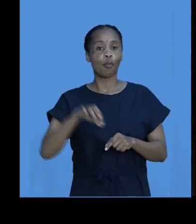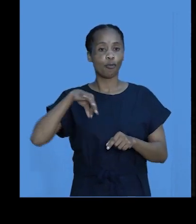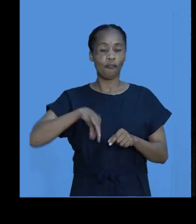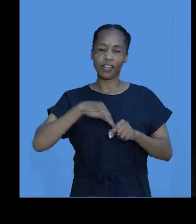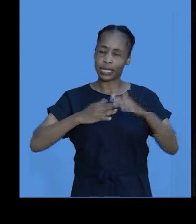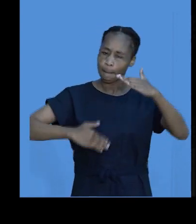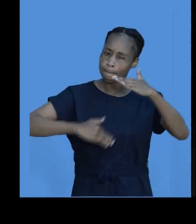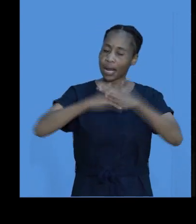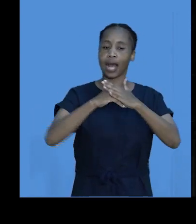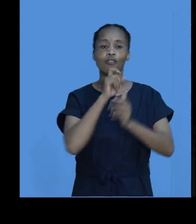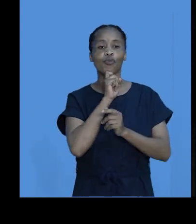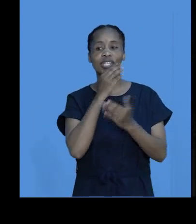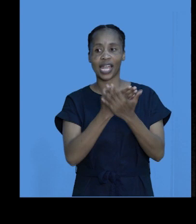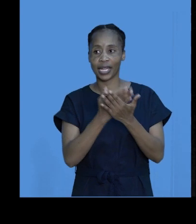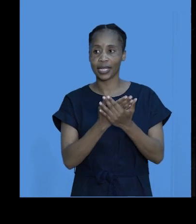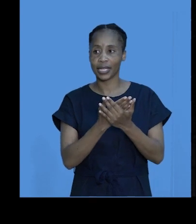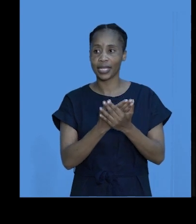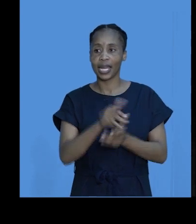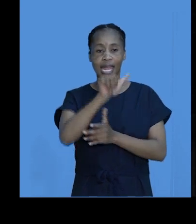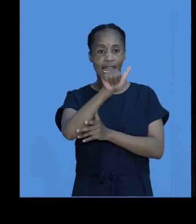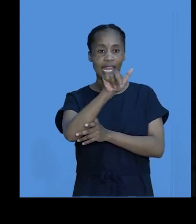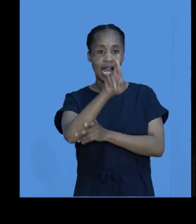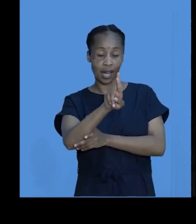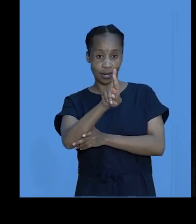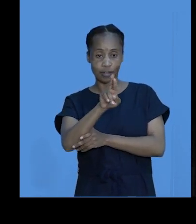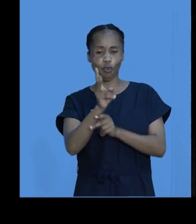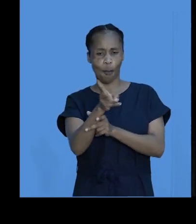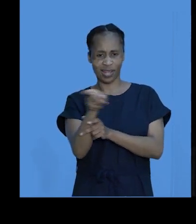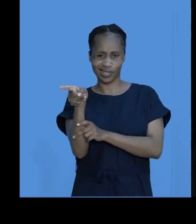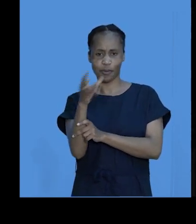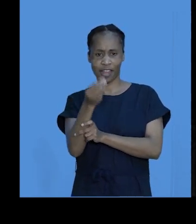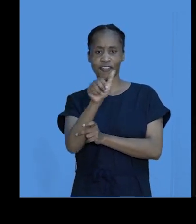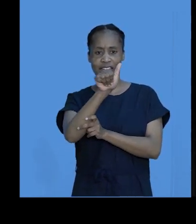our AR there. It's normally AR